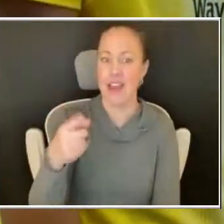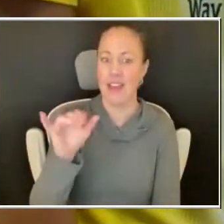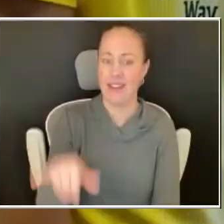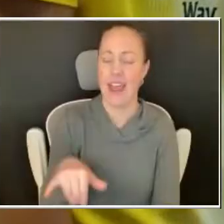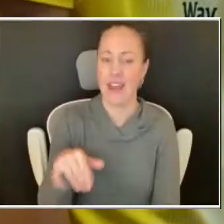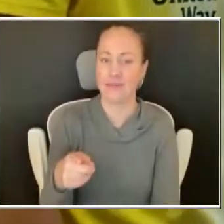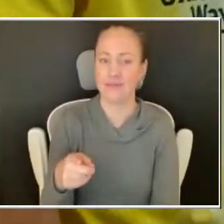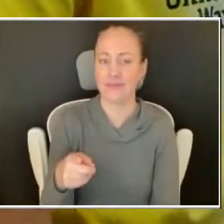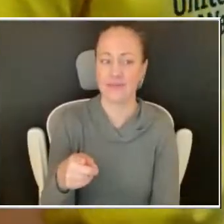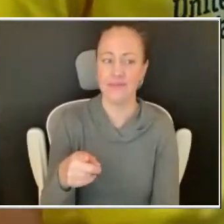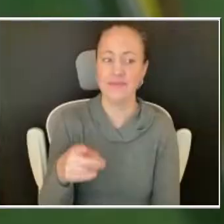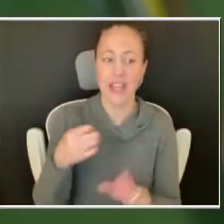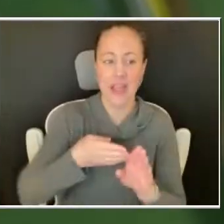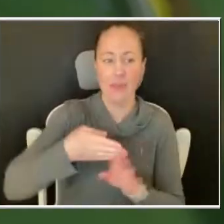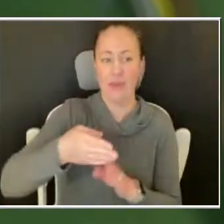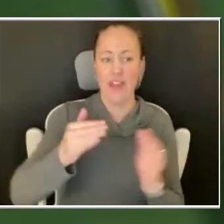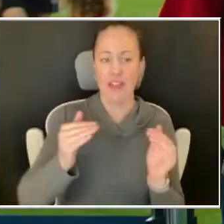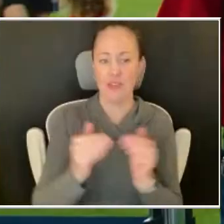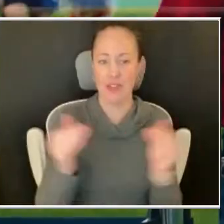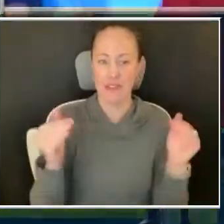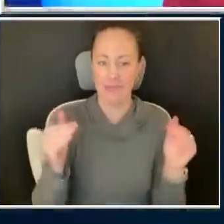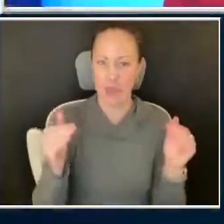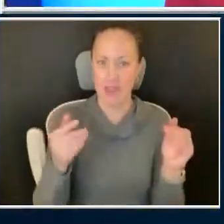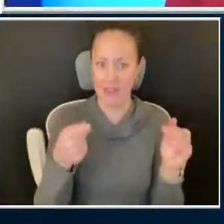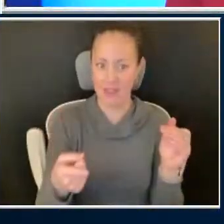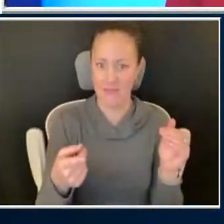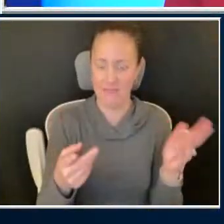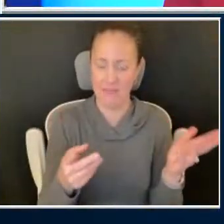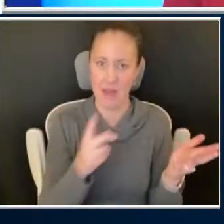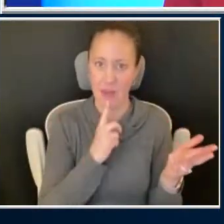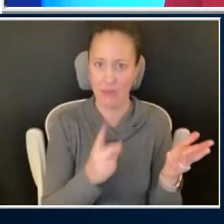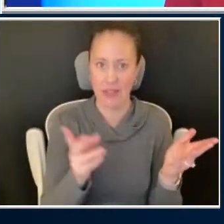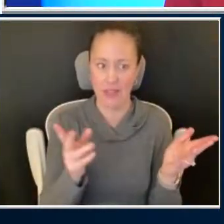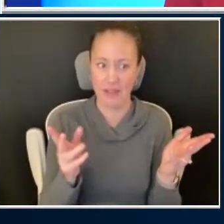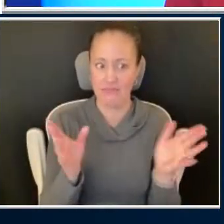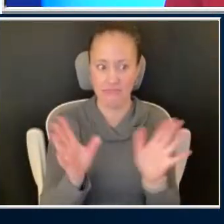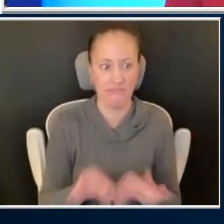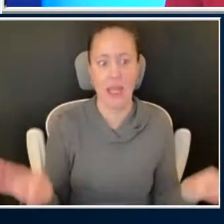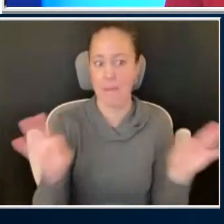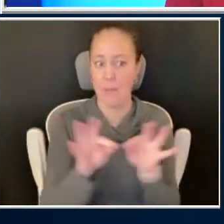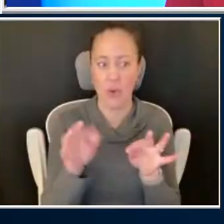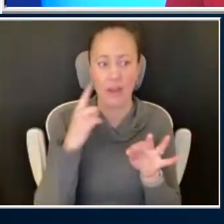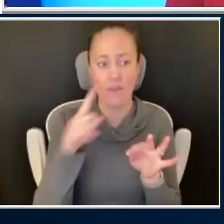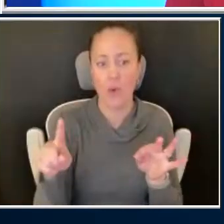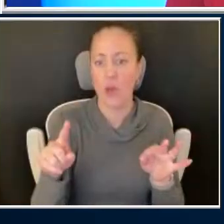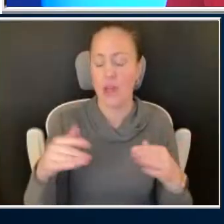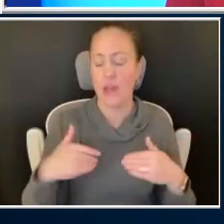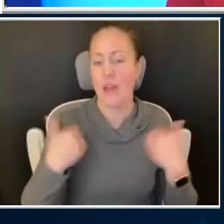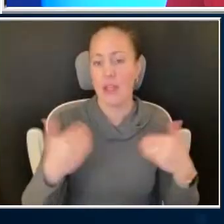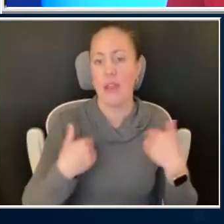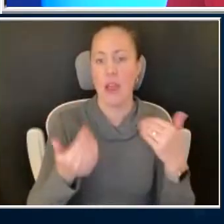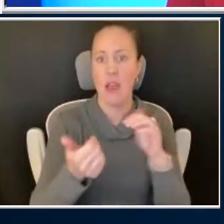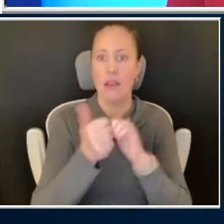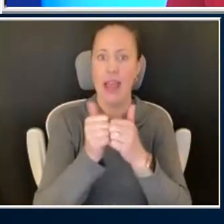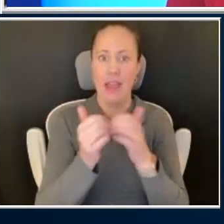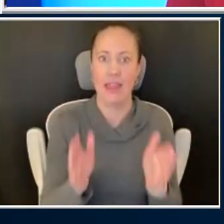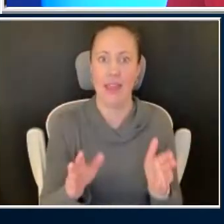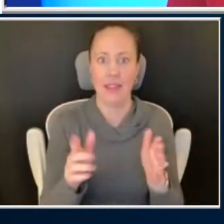the professional level there at the Current, so important for young athletes watching at home, I would